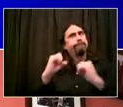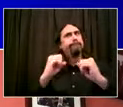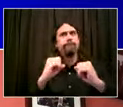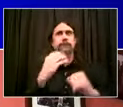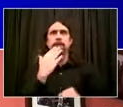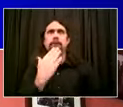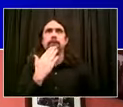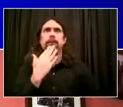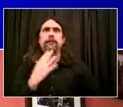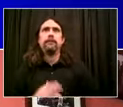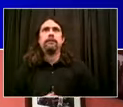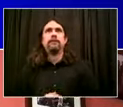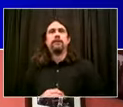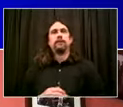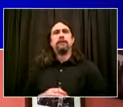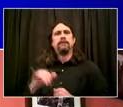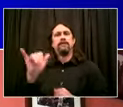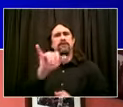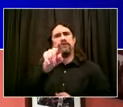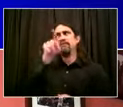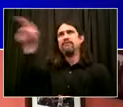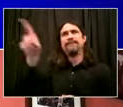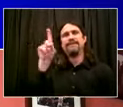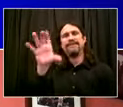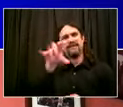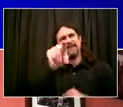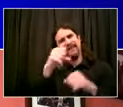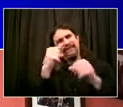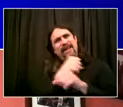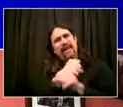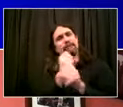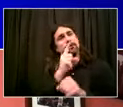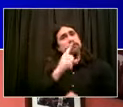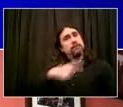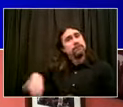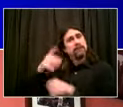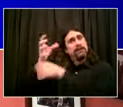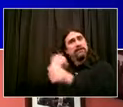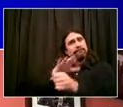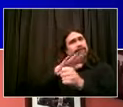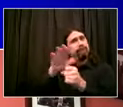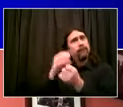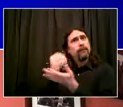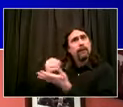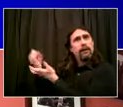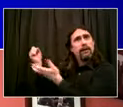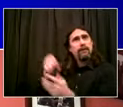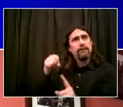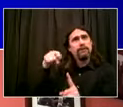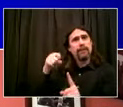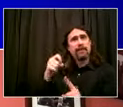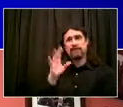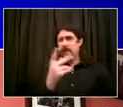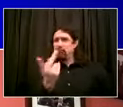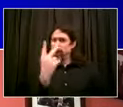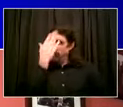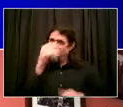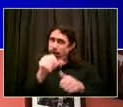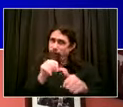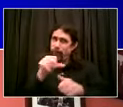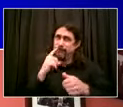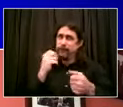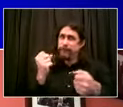weeks ago. I'm just, you and I have known each other for years and years. To see a friend, a colleague, rise to the level of